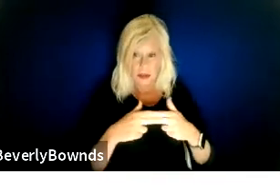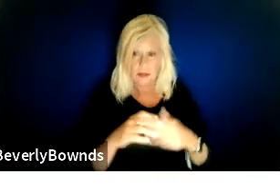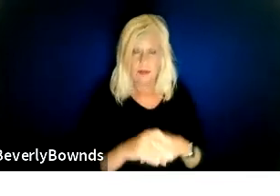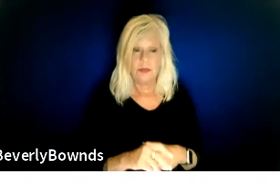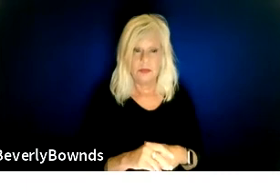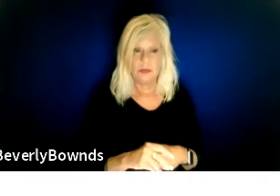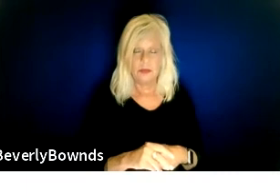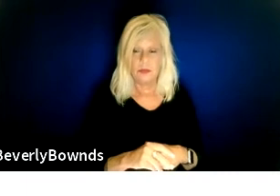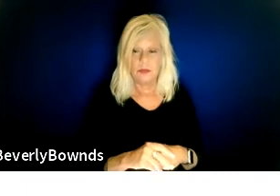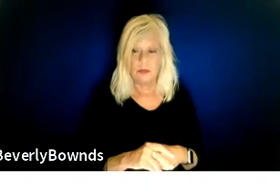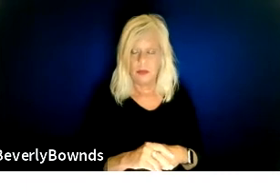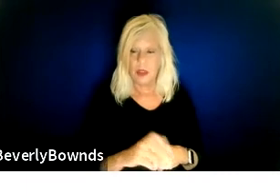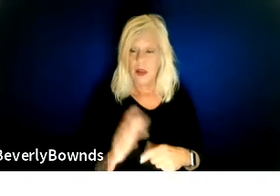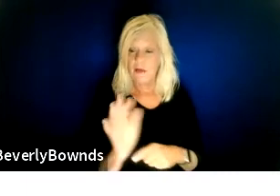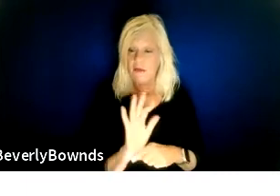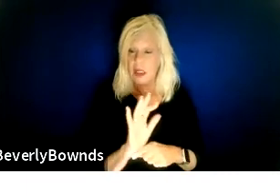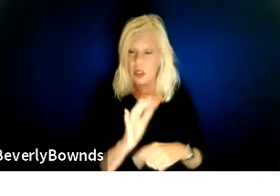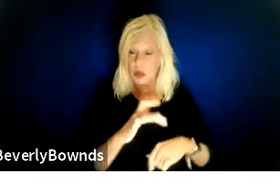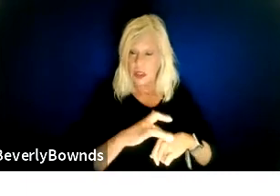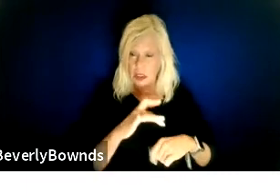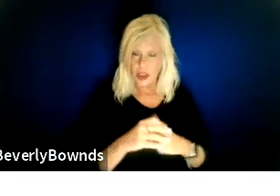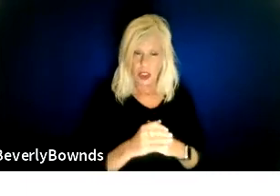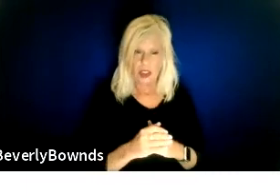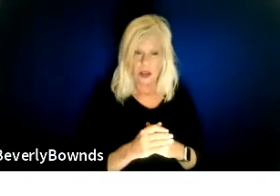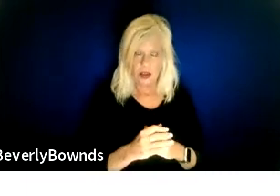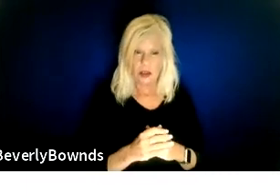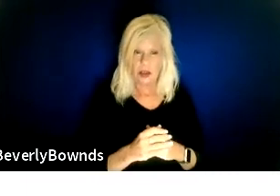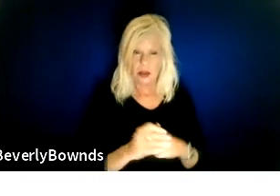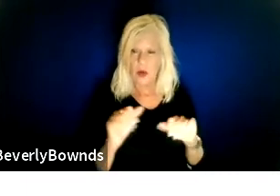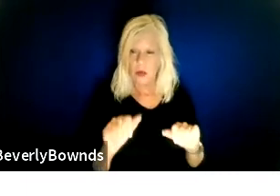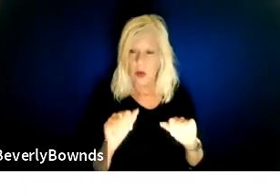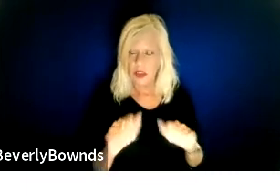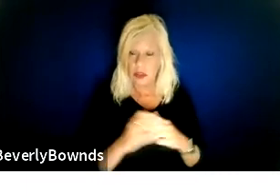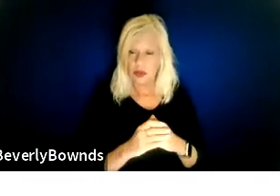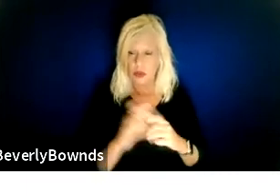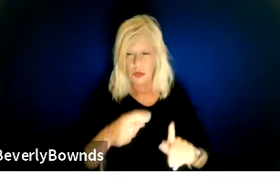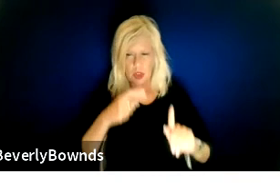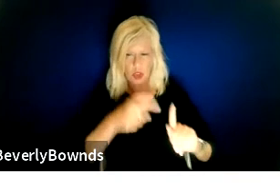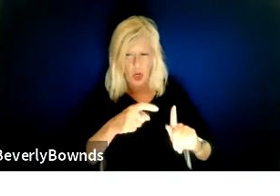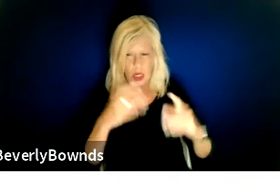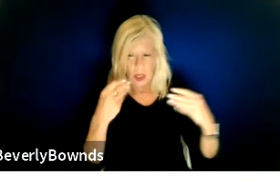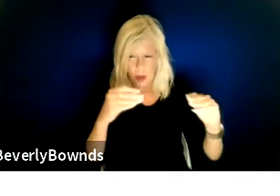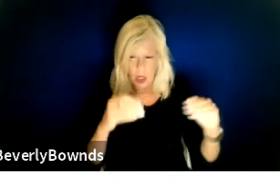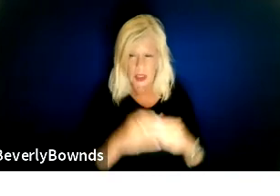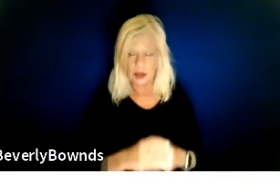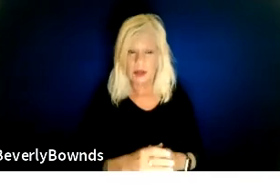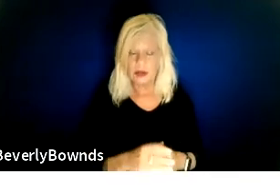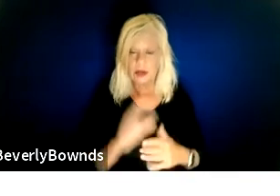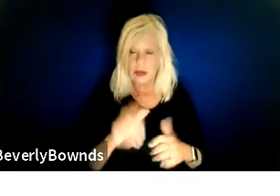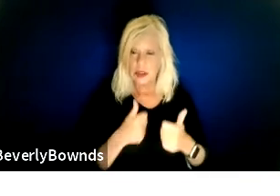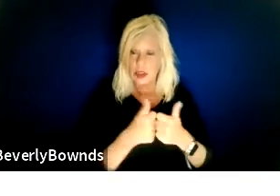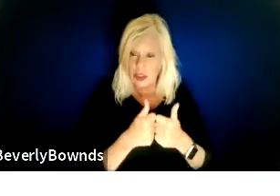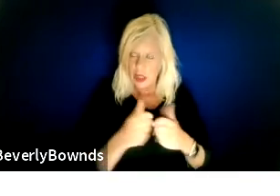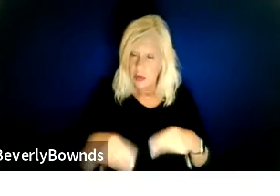So the video touched on this. One of the potential target markets is post-stroke. And so the challenge with